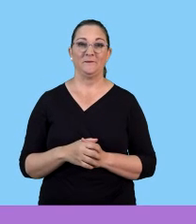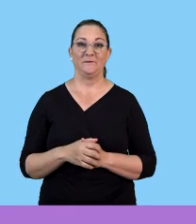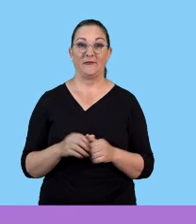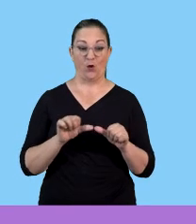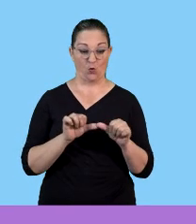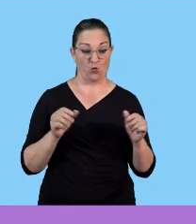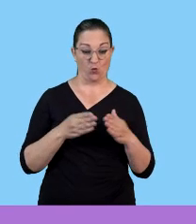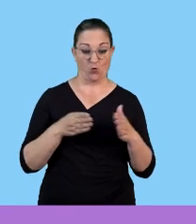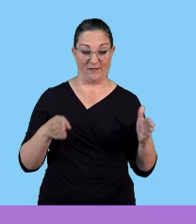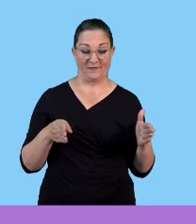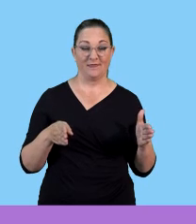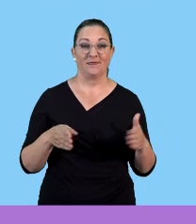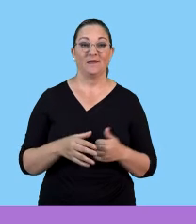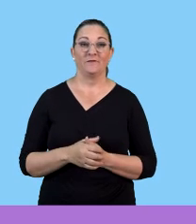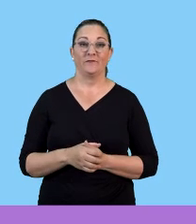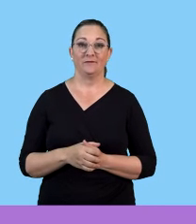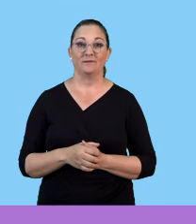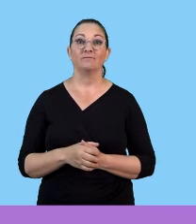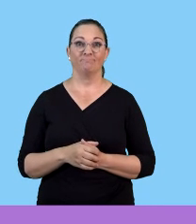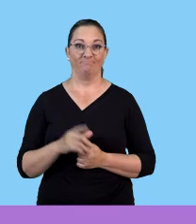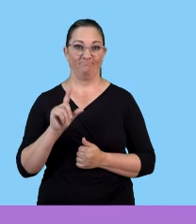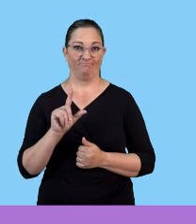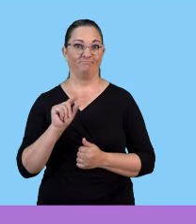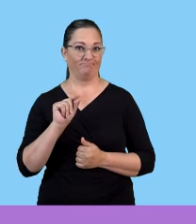one, the width,